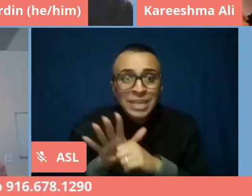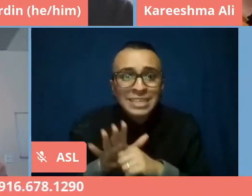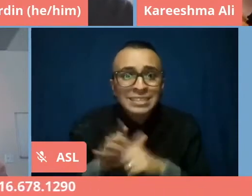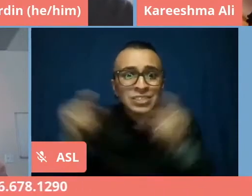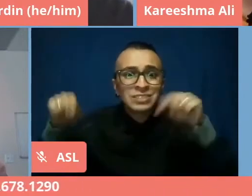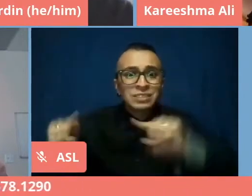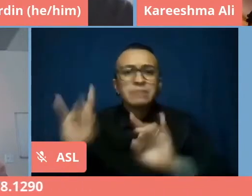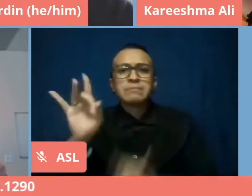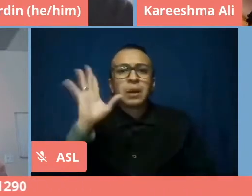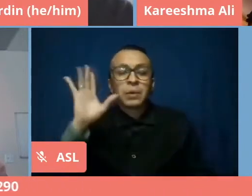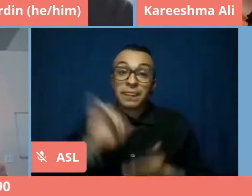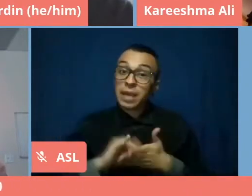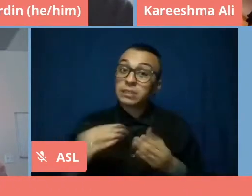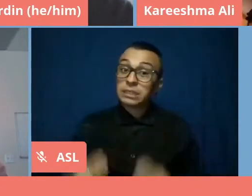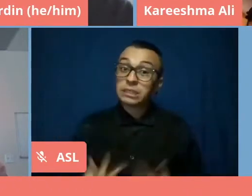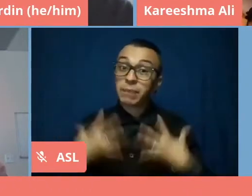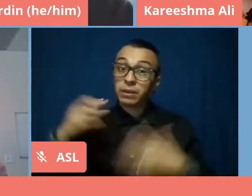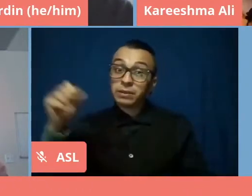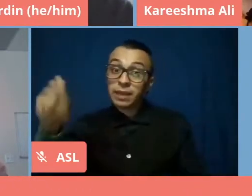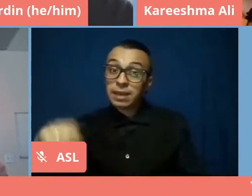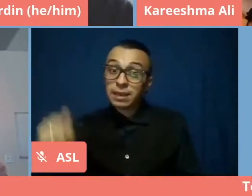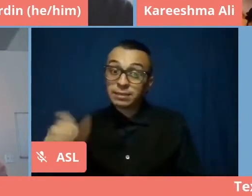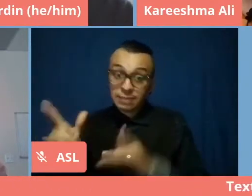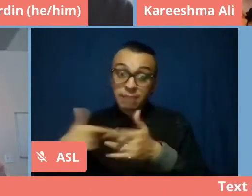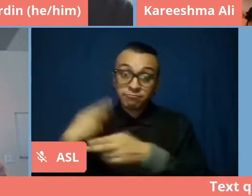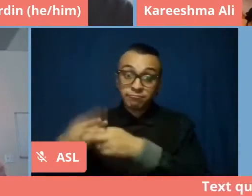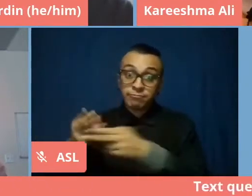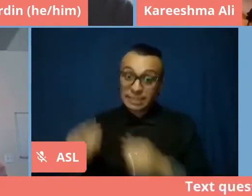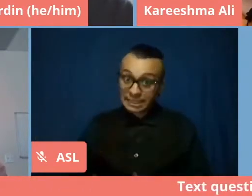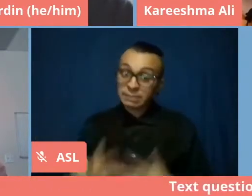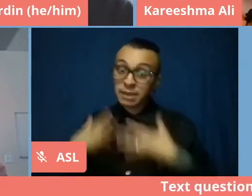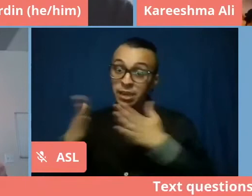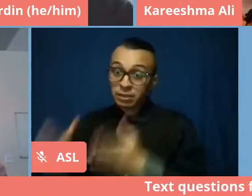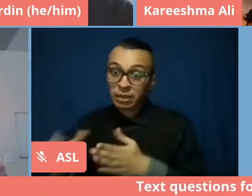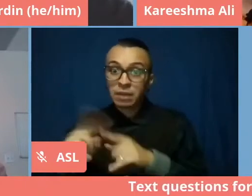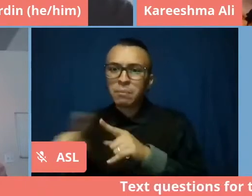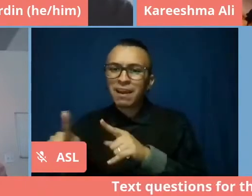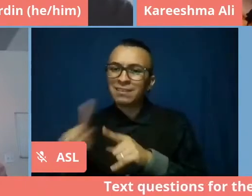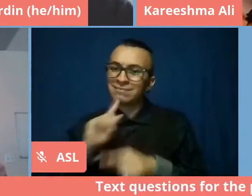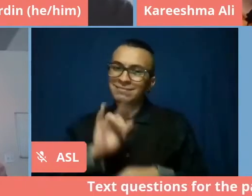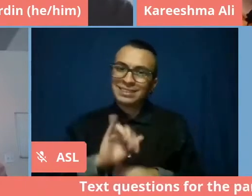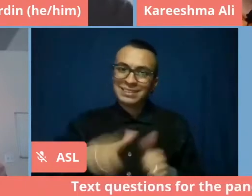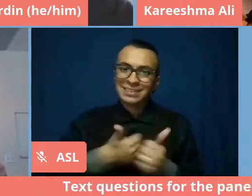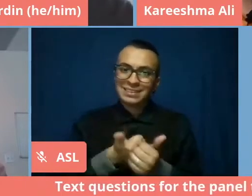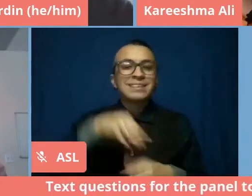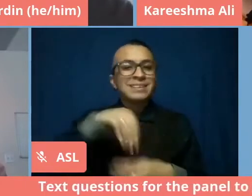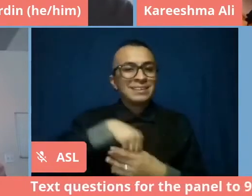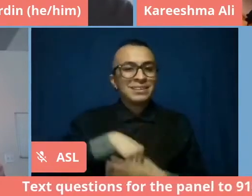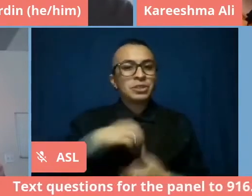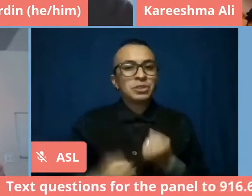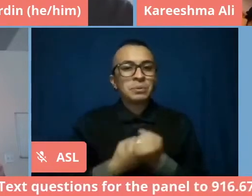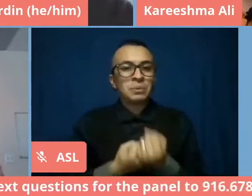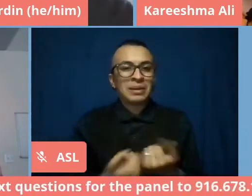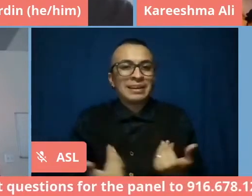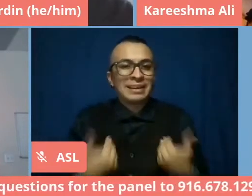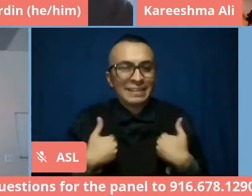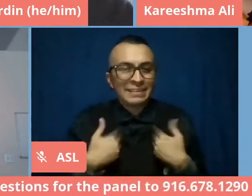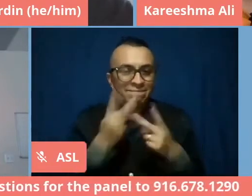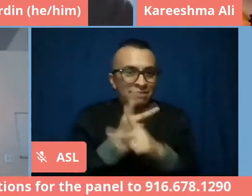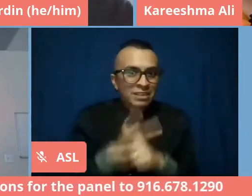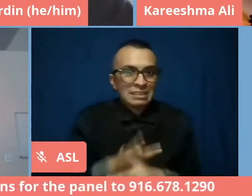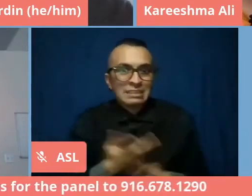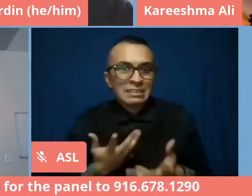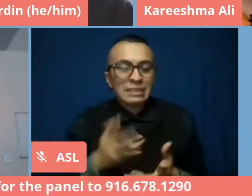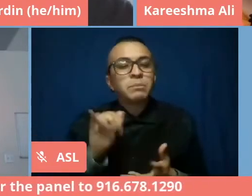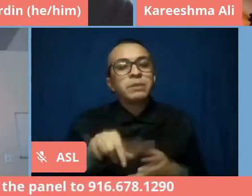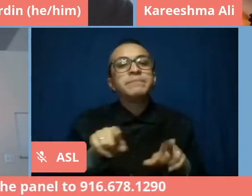are, because they are able to find that internal support within themselves, I think that this is also a